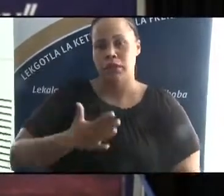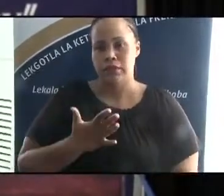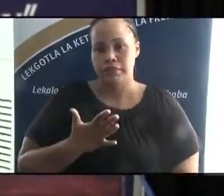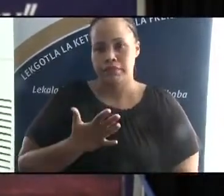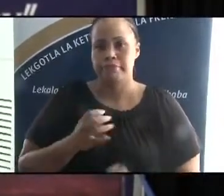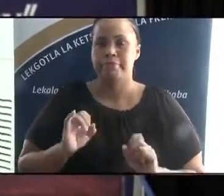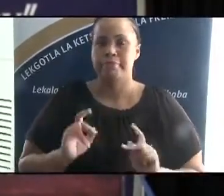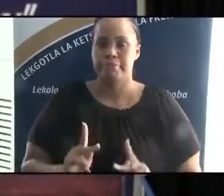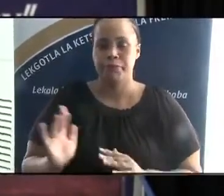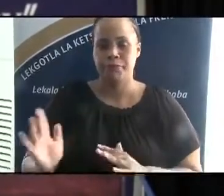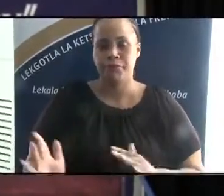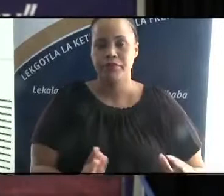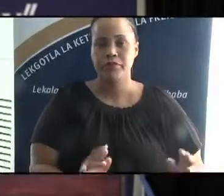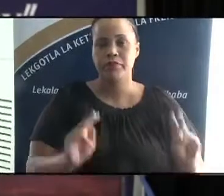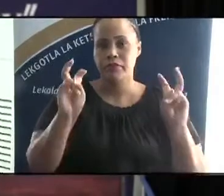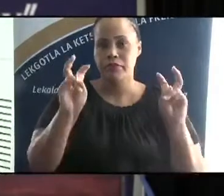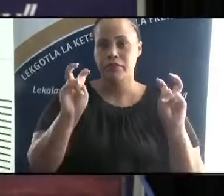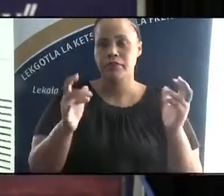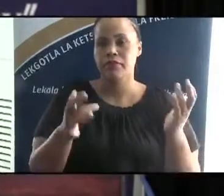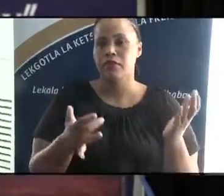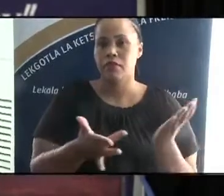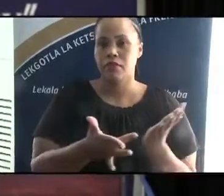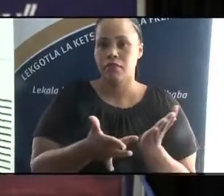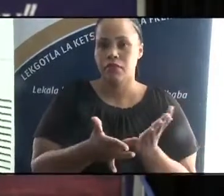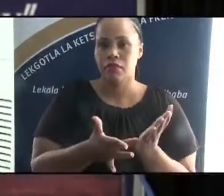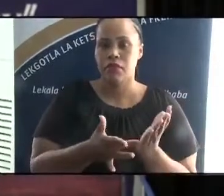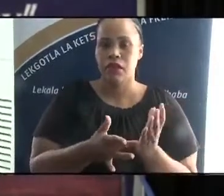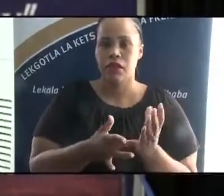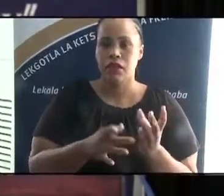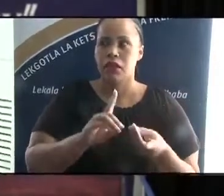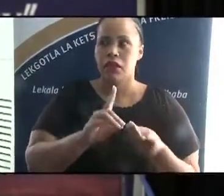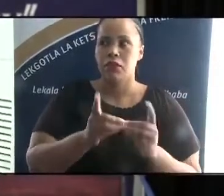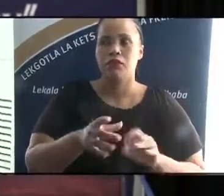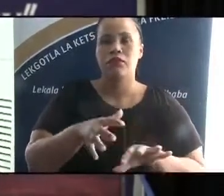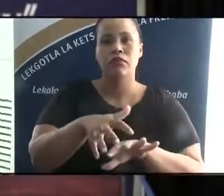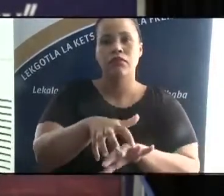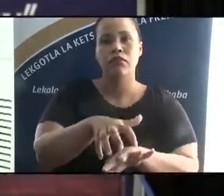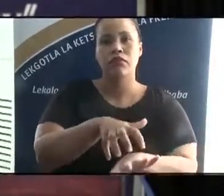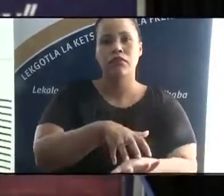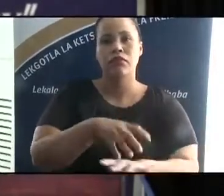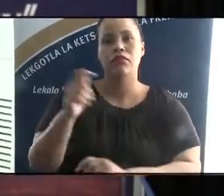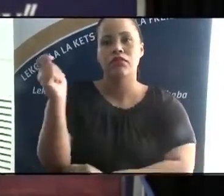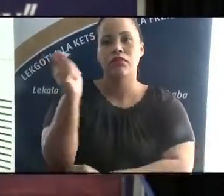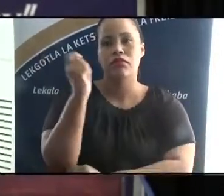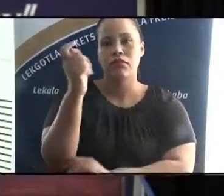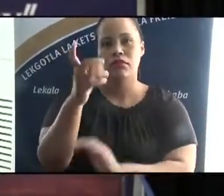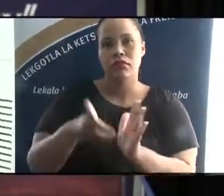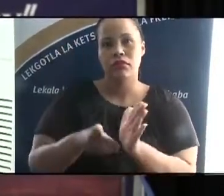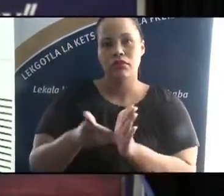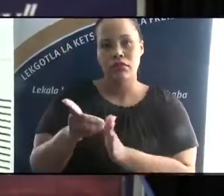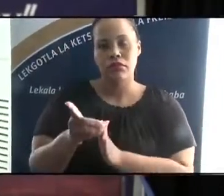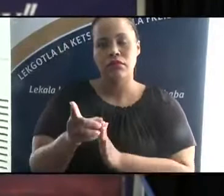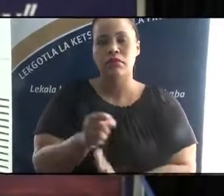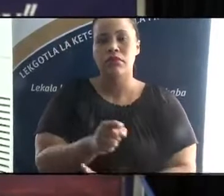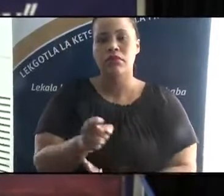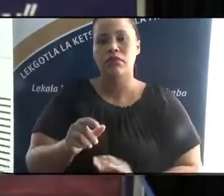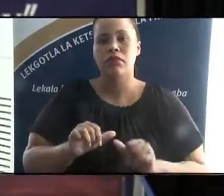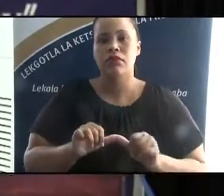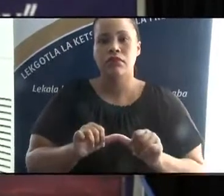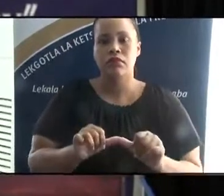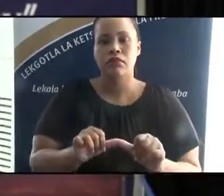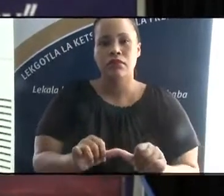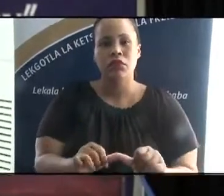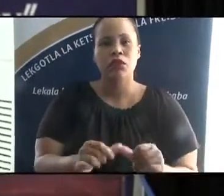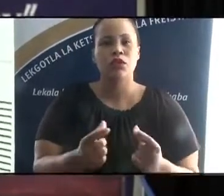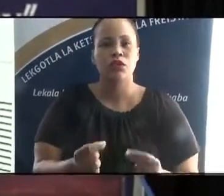on technology, the Department of Agriculture and Rural Development, through conditional grants, will continue to do their